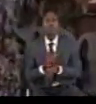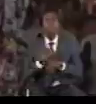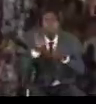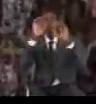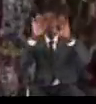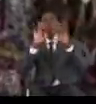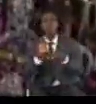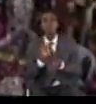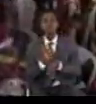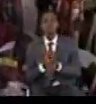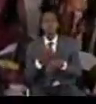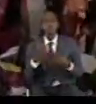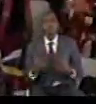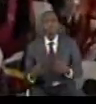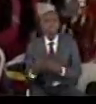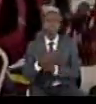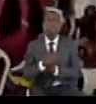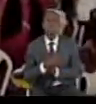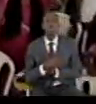a miracle